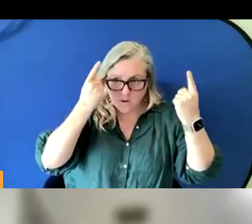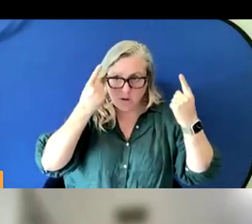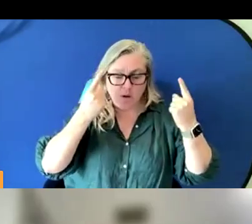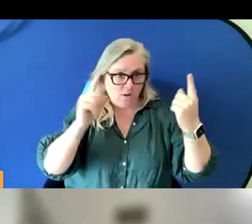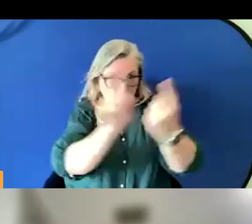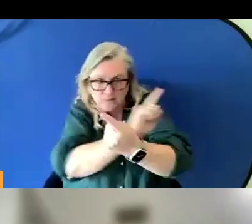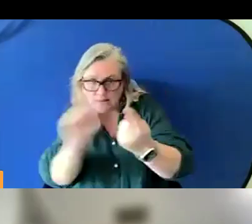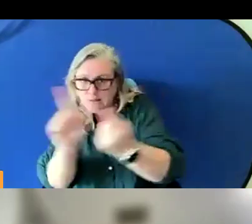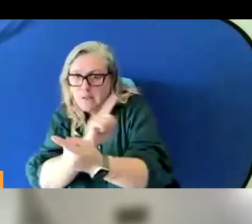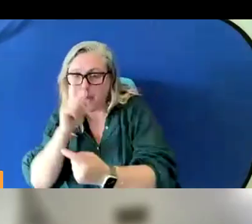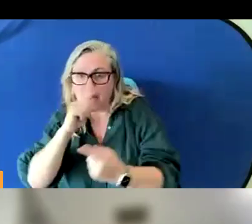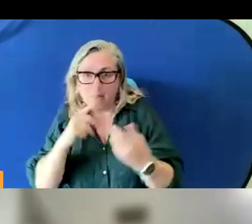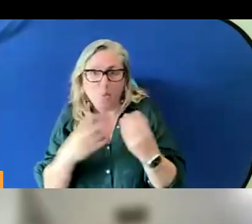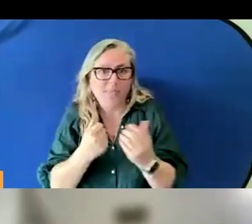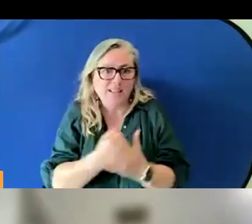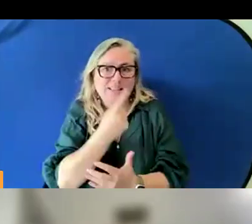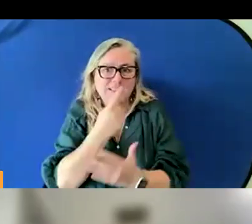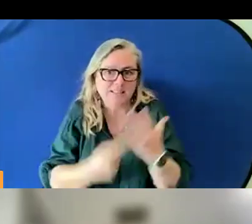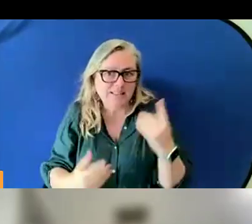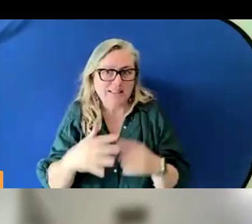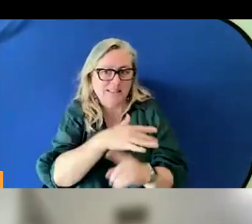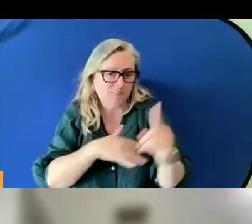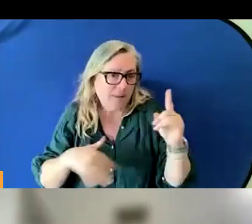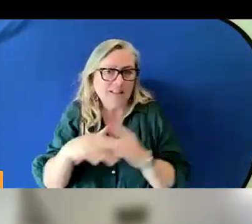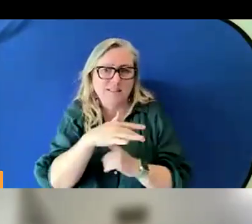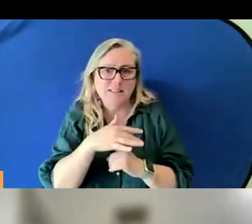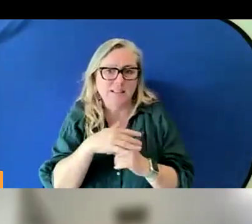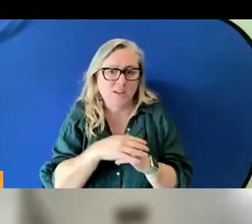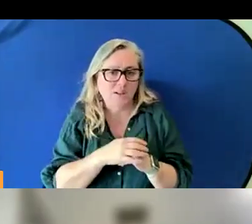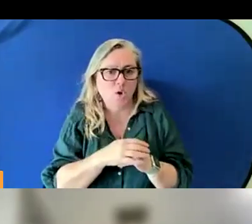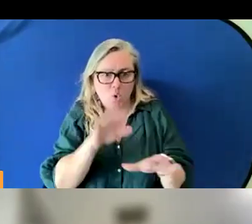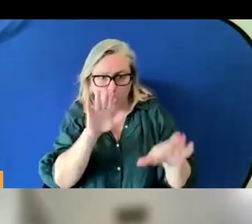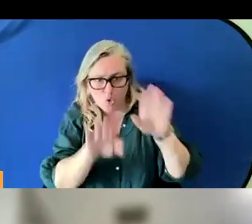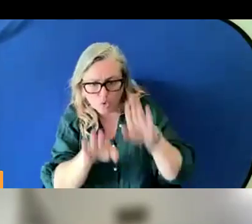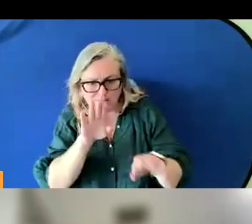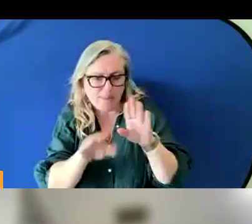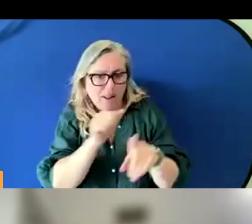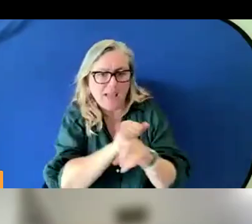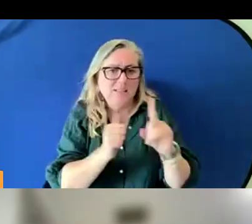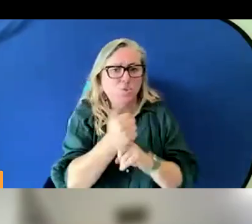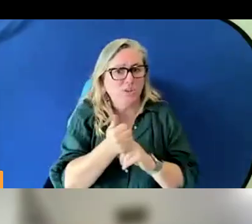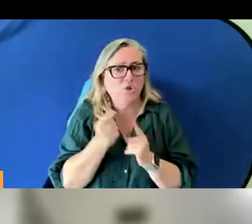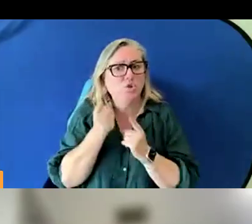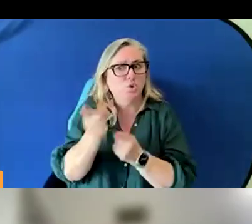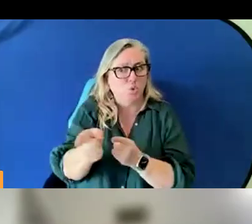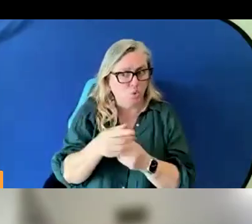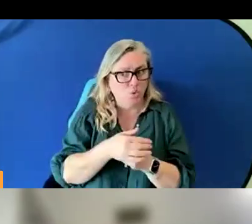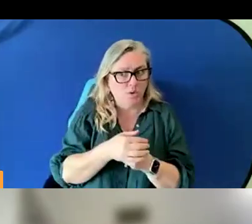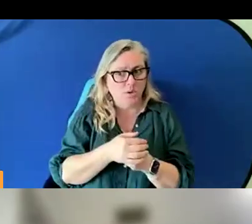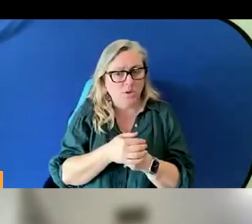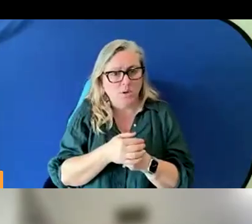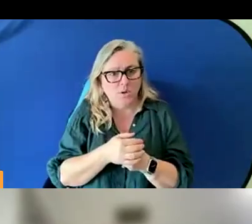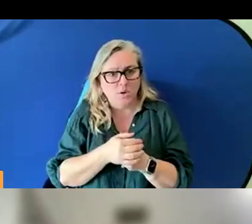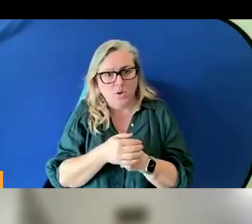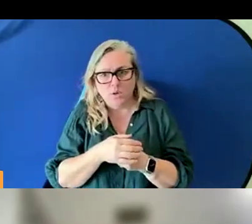disabilities or around people in a similar circumstance to you to